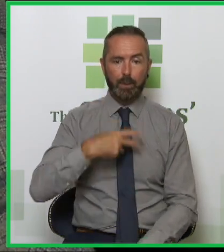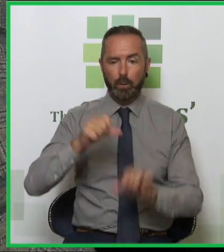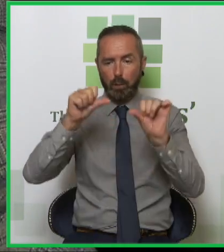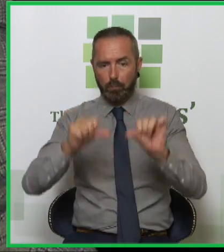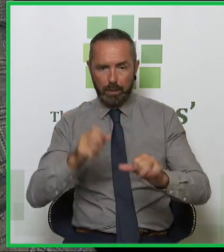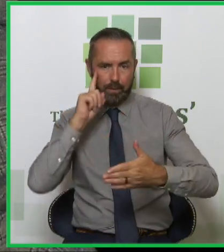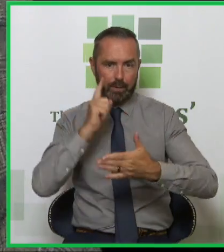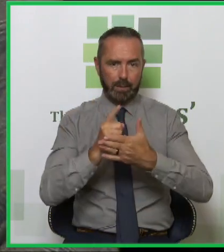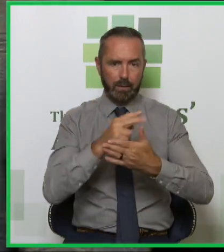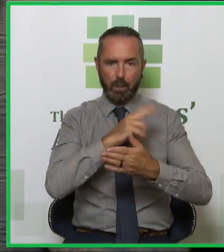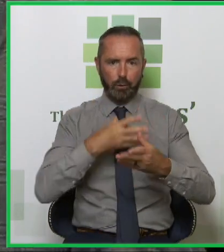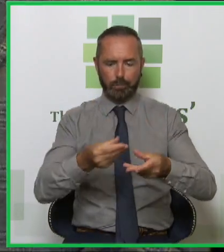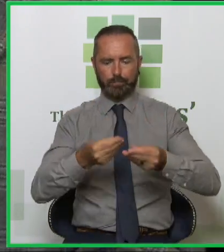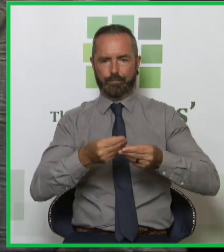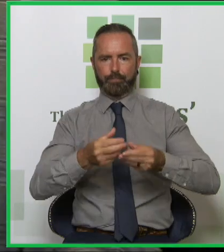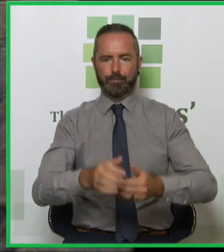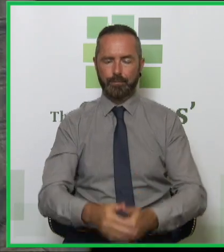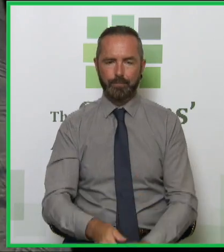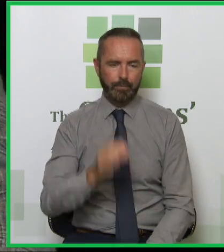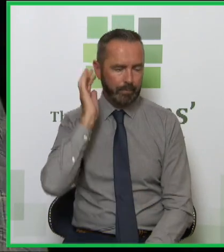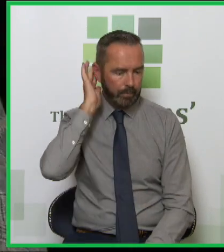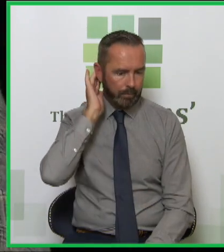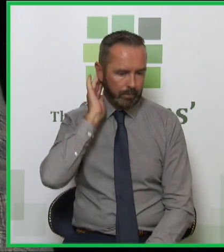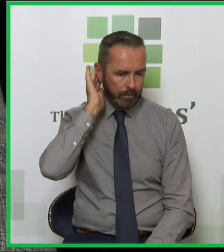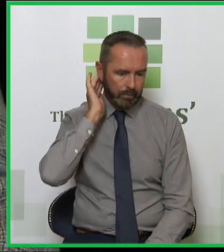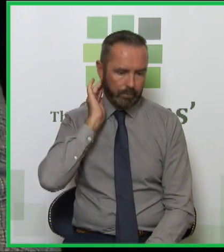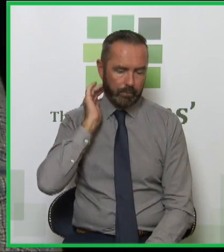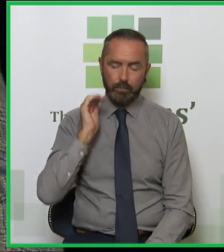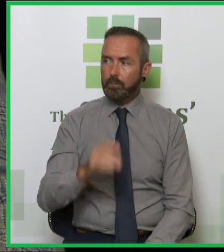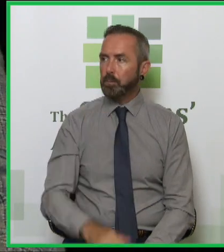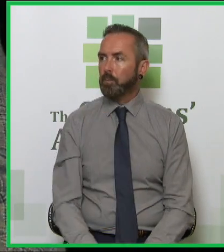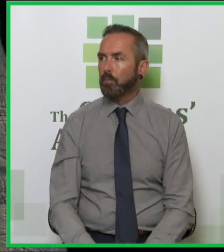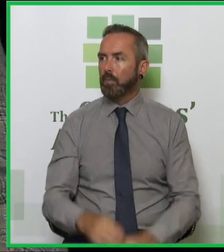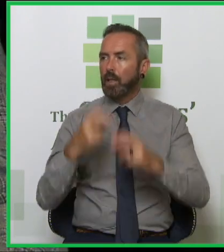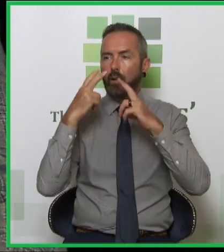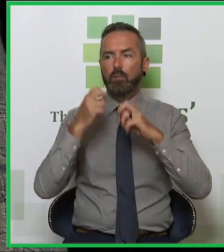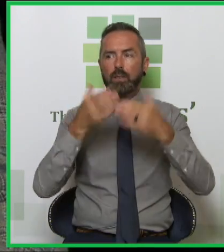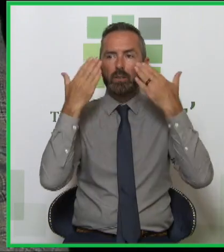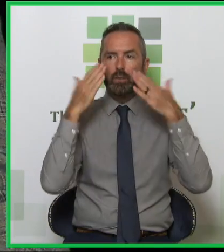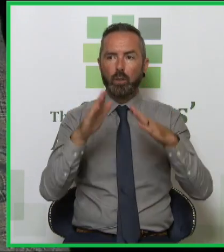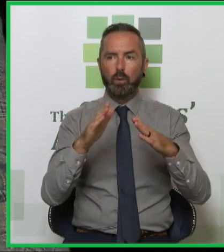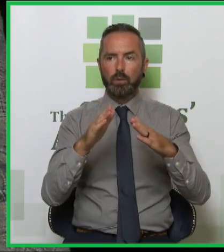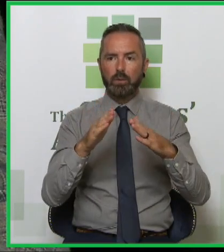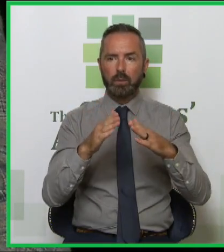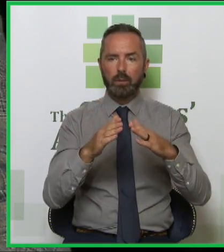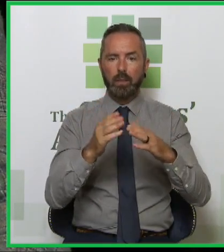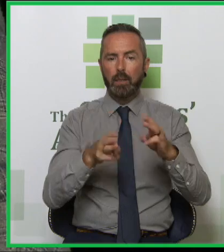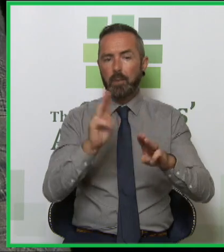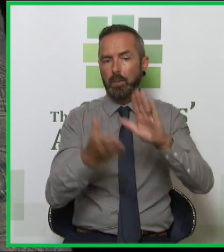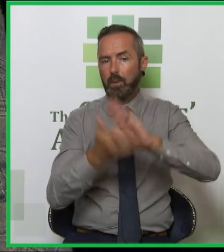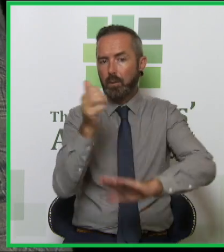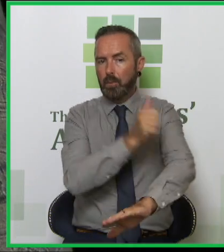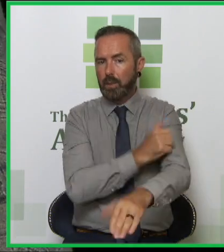decisions. And in contrast, the research clearly shows that criminal records and sending people to prison often